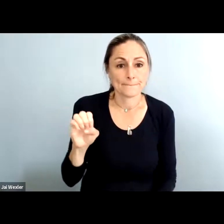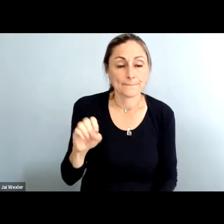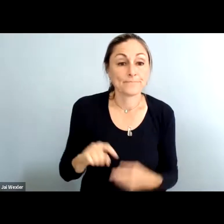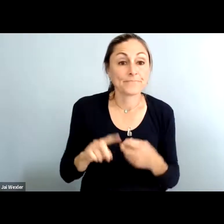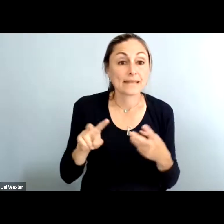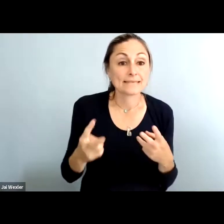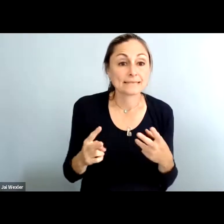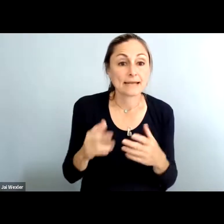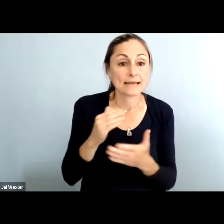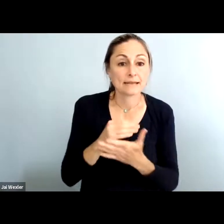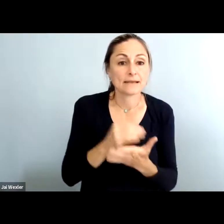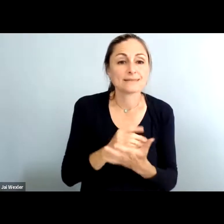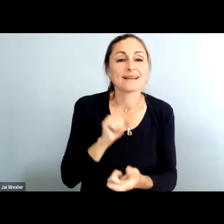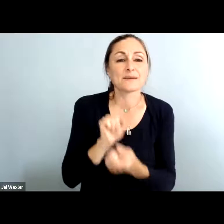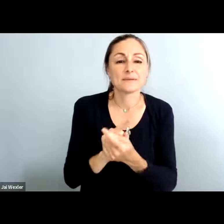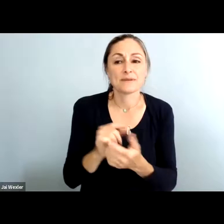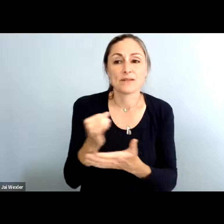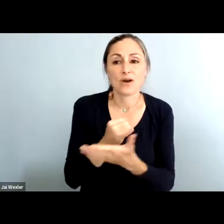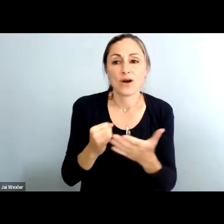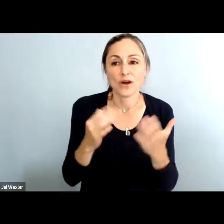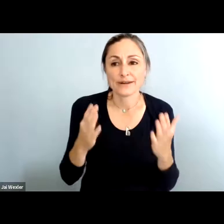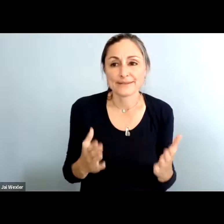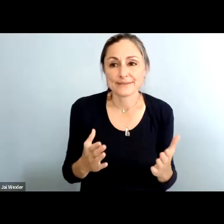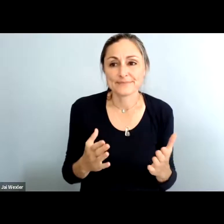get to meet the artists. They get to meet